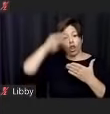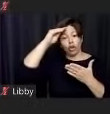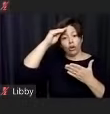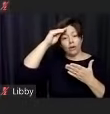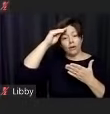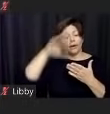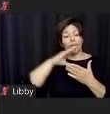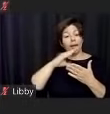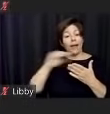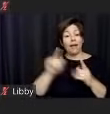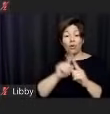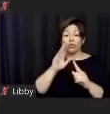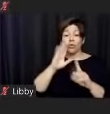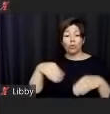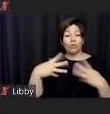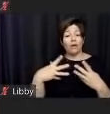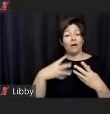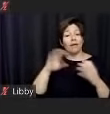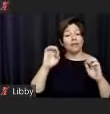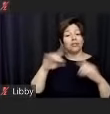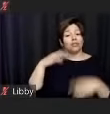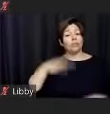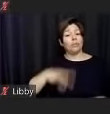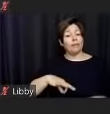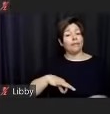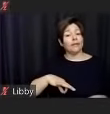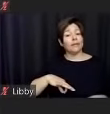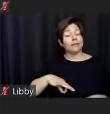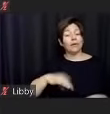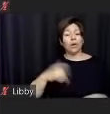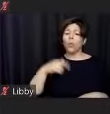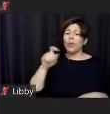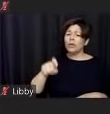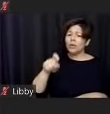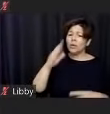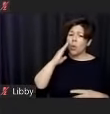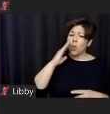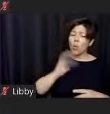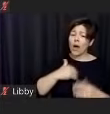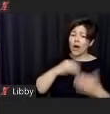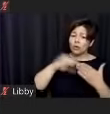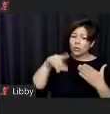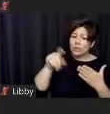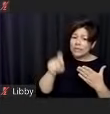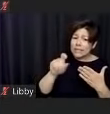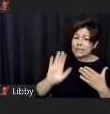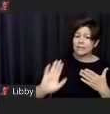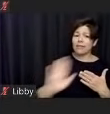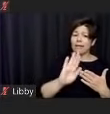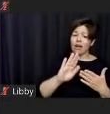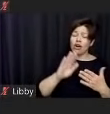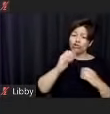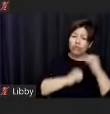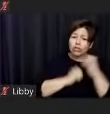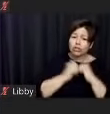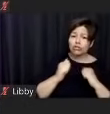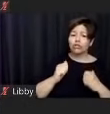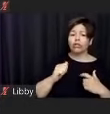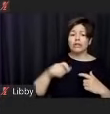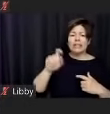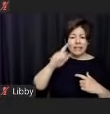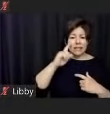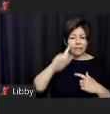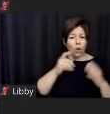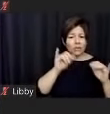educational benefit to our students. We know our students need structure and consistency. We know that they benefit from